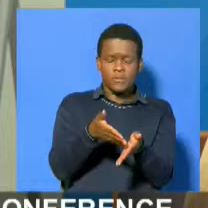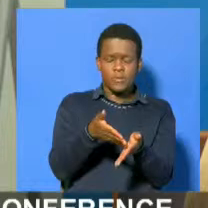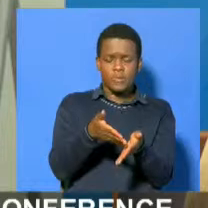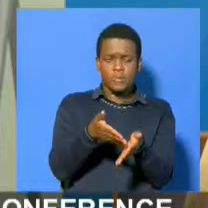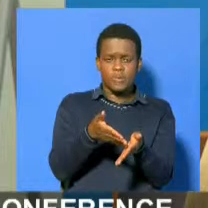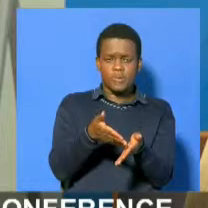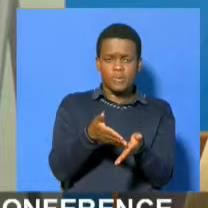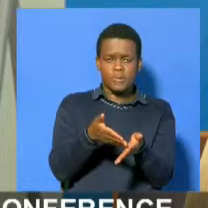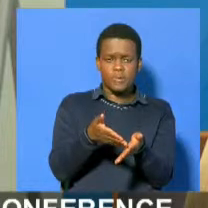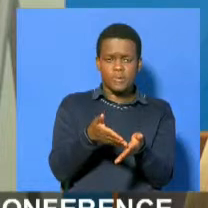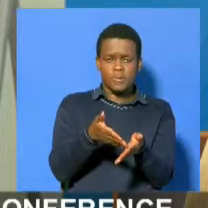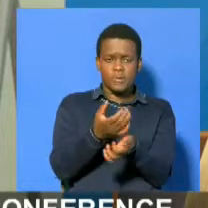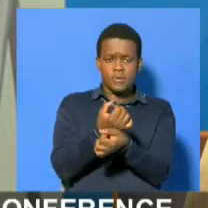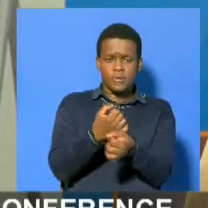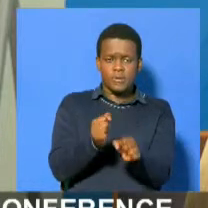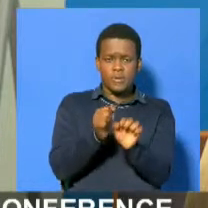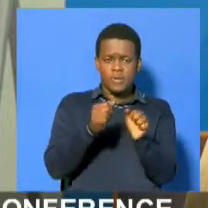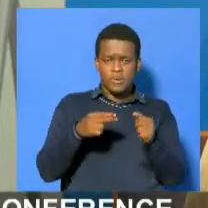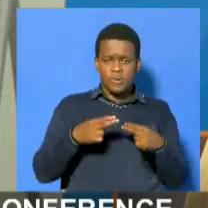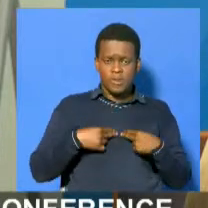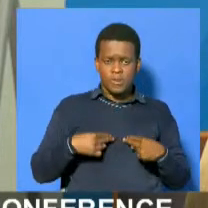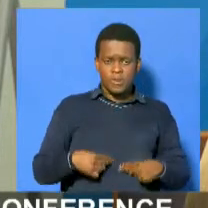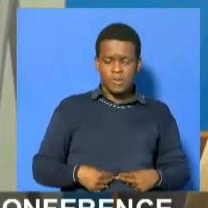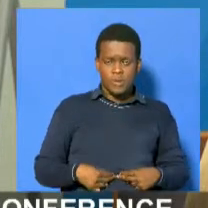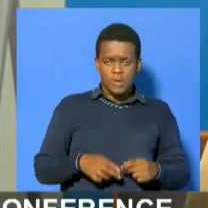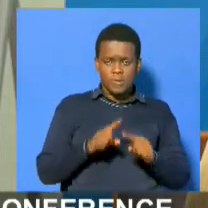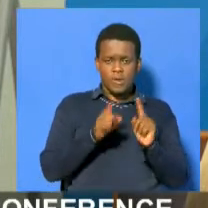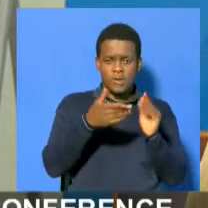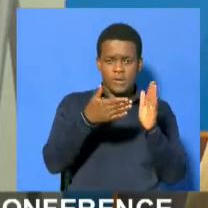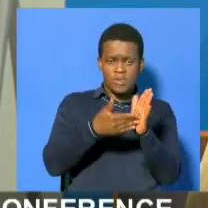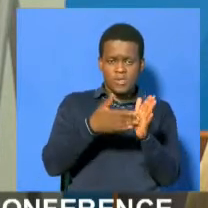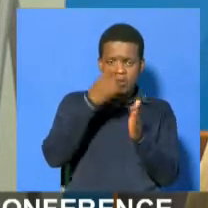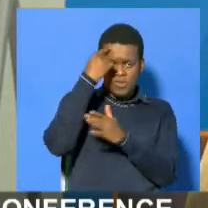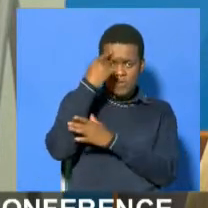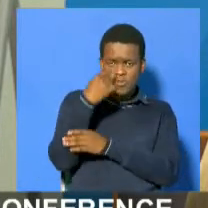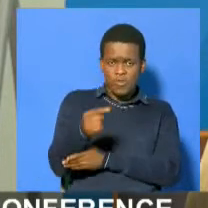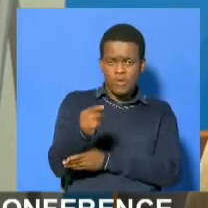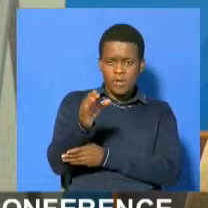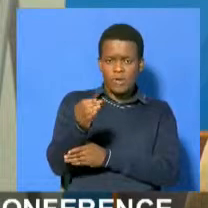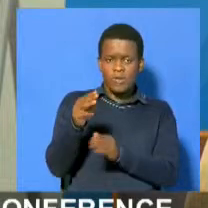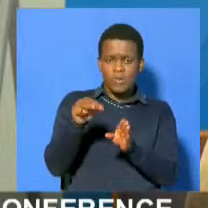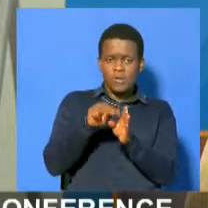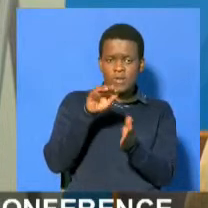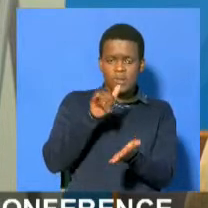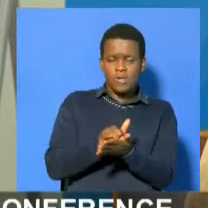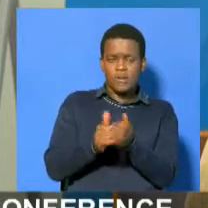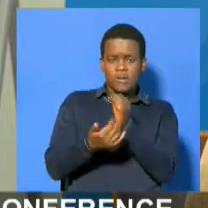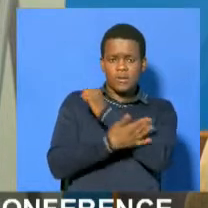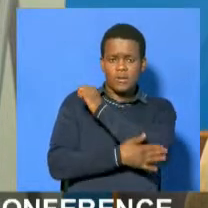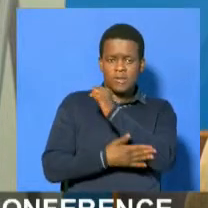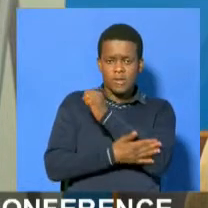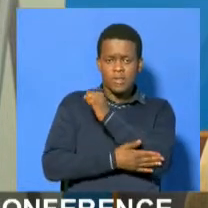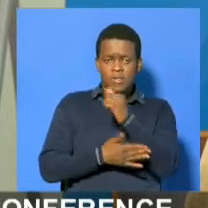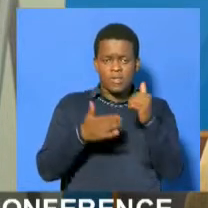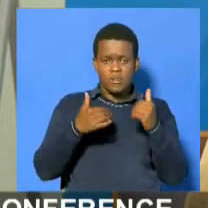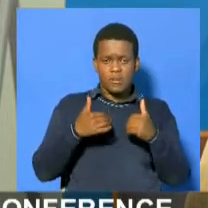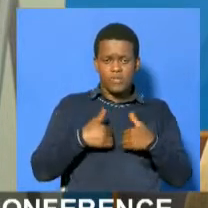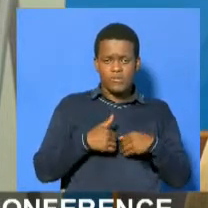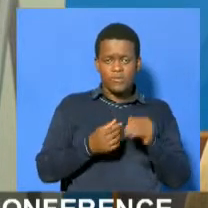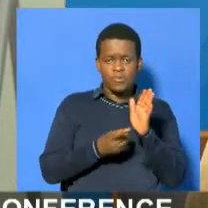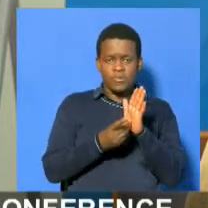occupational safety and health frameworks. This speaks to policies that the country ordinarily would